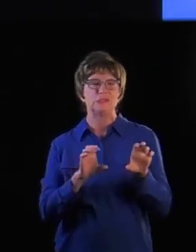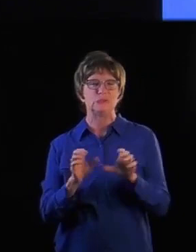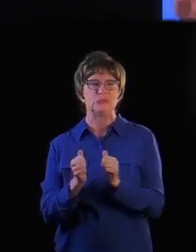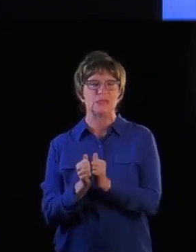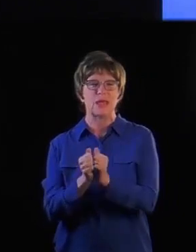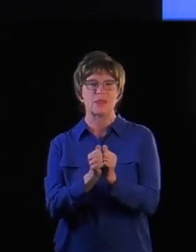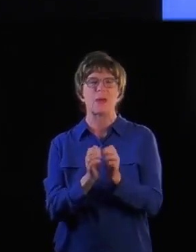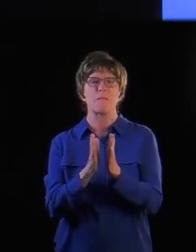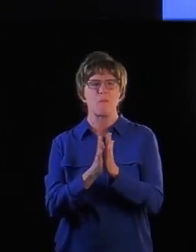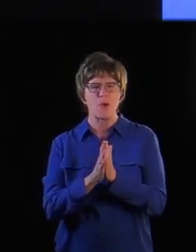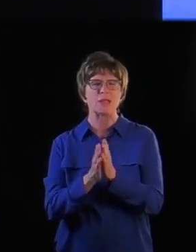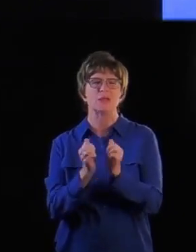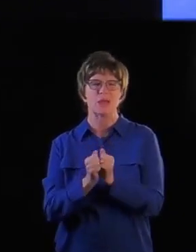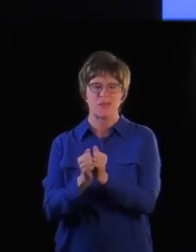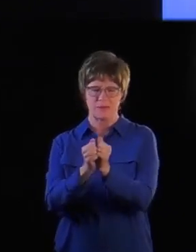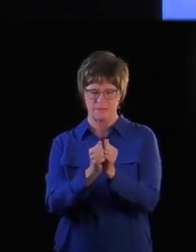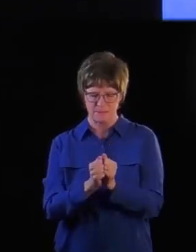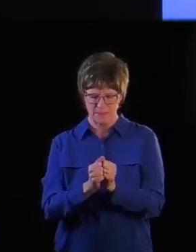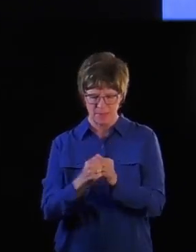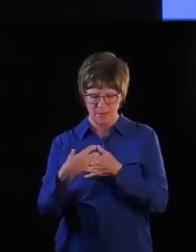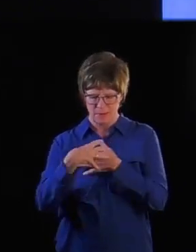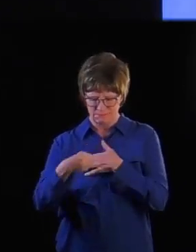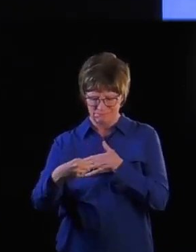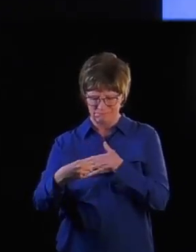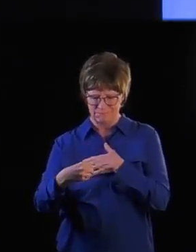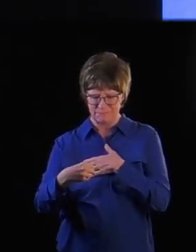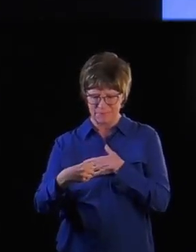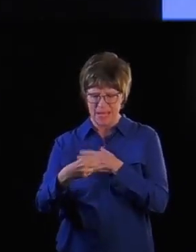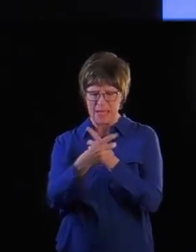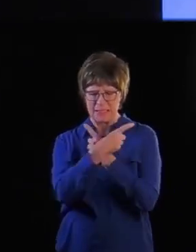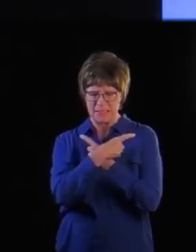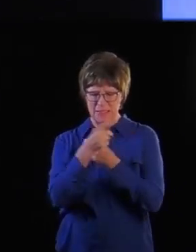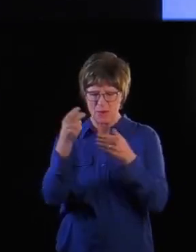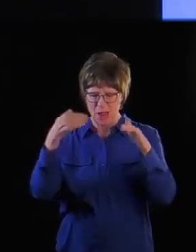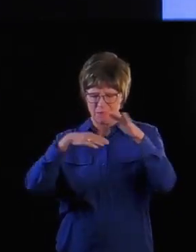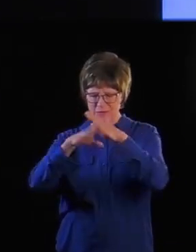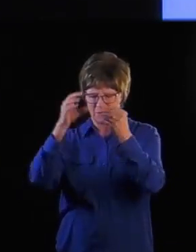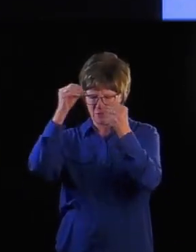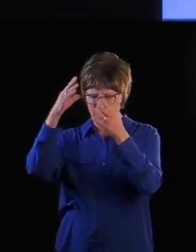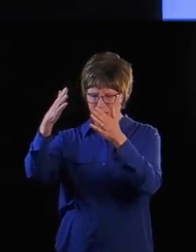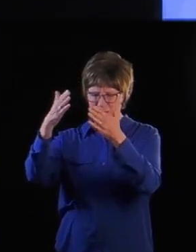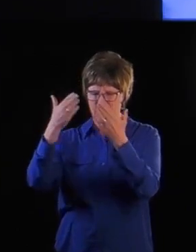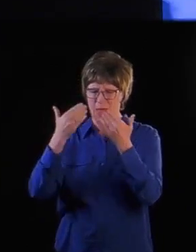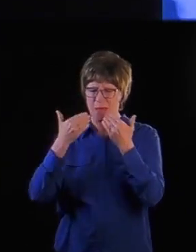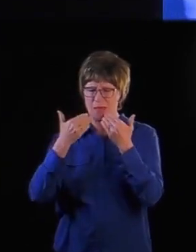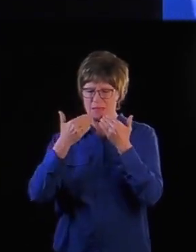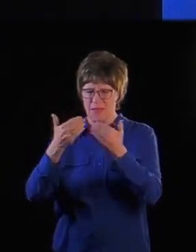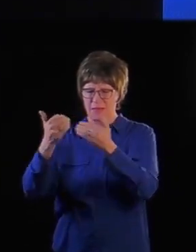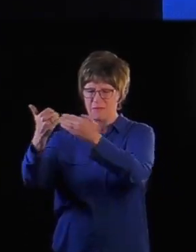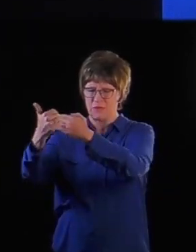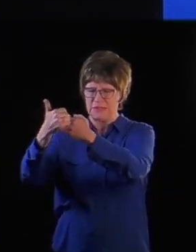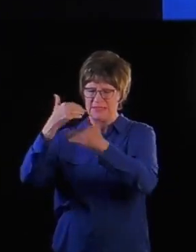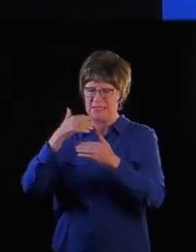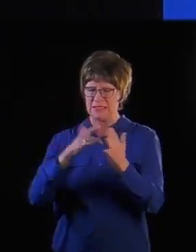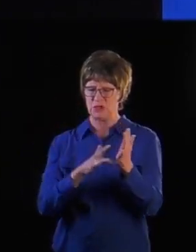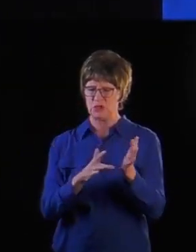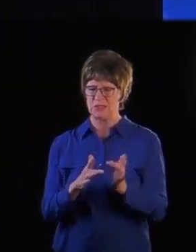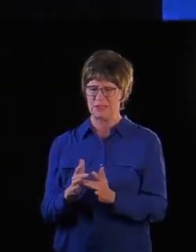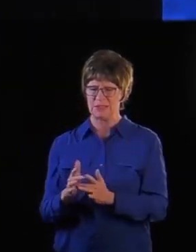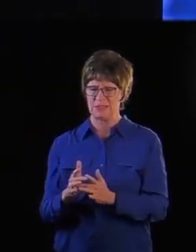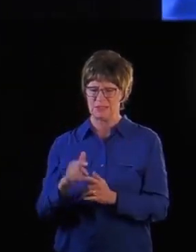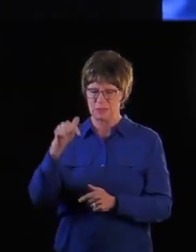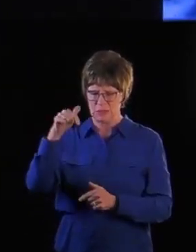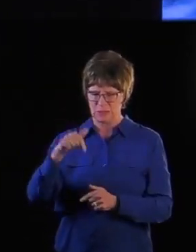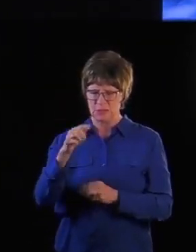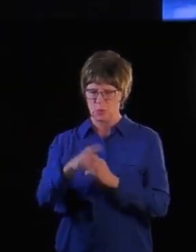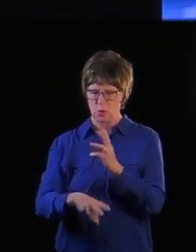this prayer together, shall we? Dear Heavenly Father, thank you for sending Jesus into this